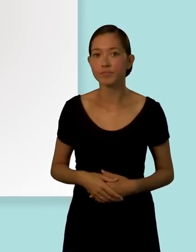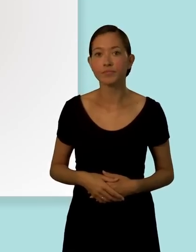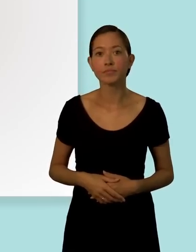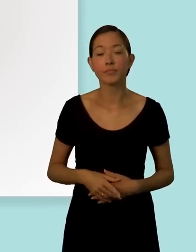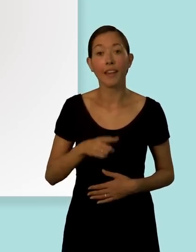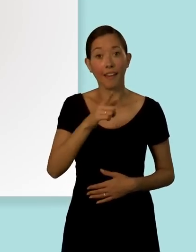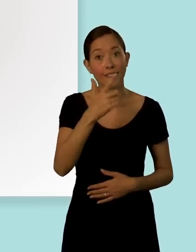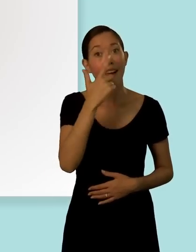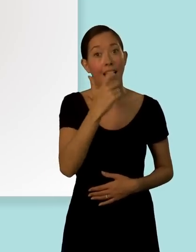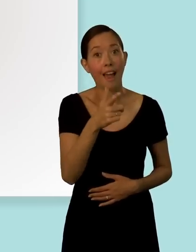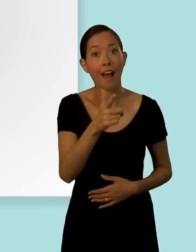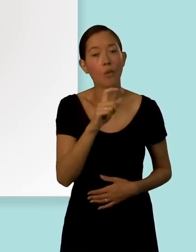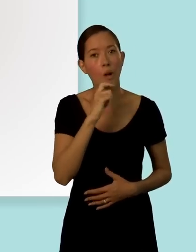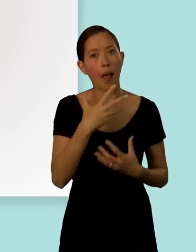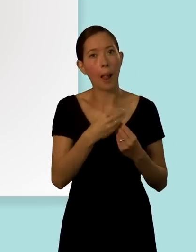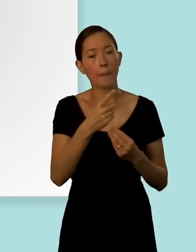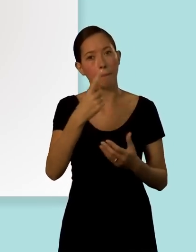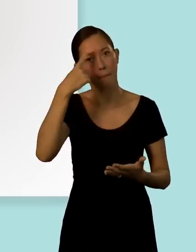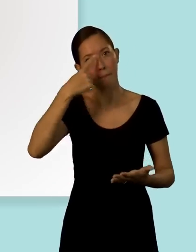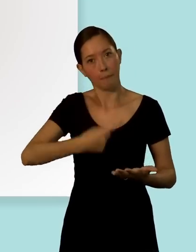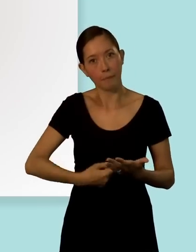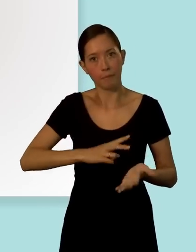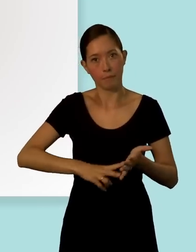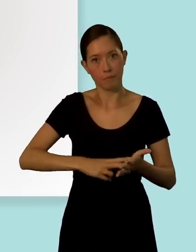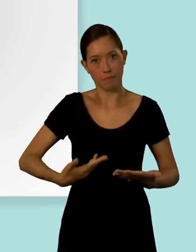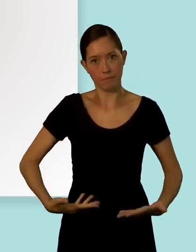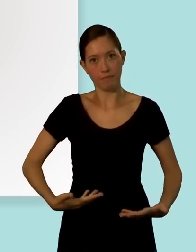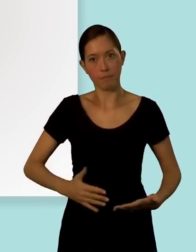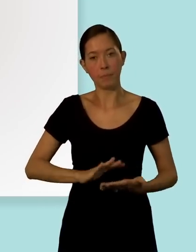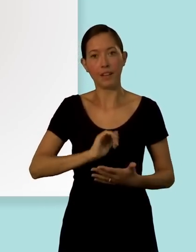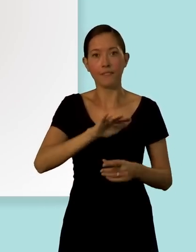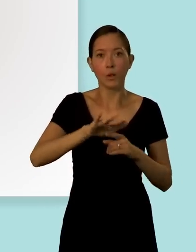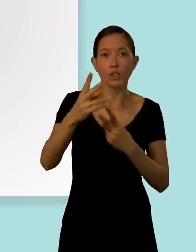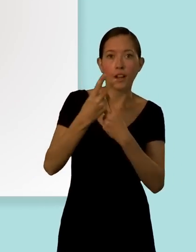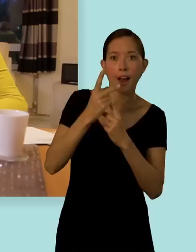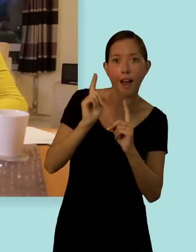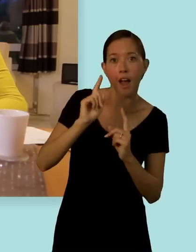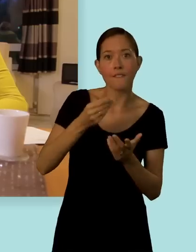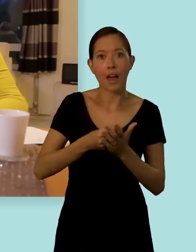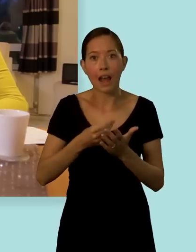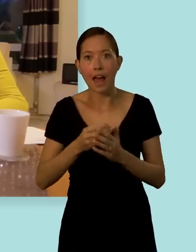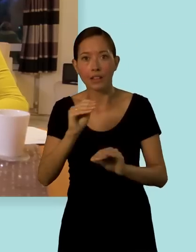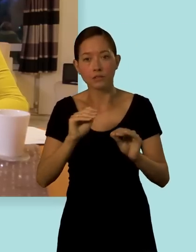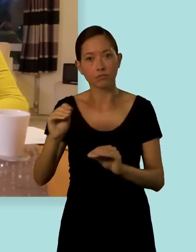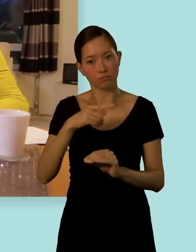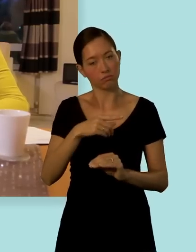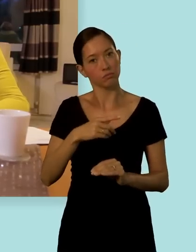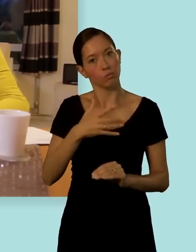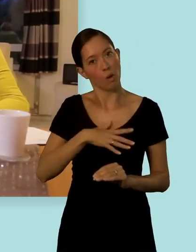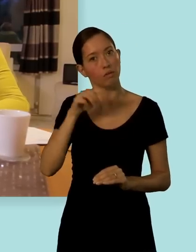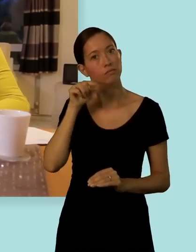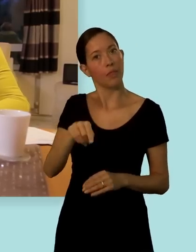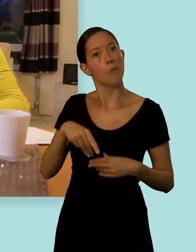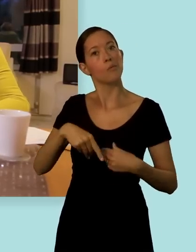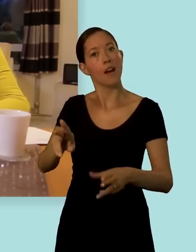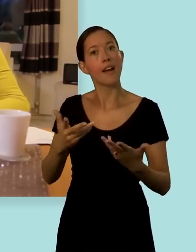If you are able to, it will help to make decisions and plans so that your future care and finances are handled in a way that reflects your wishes. It's important